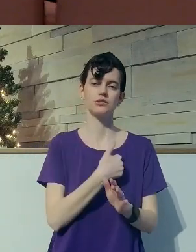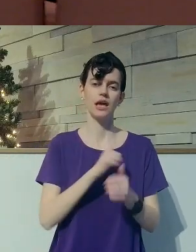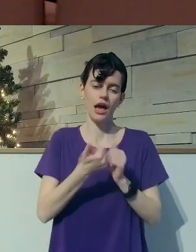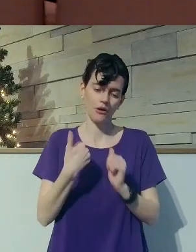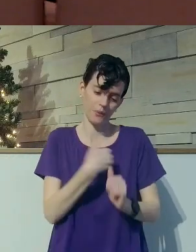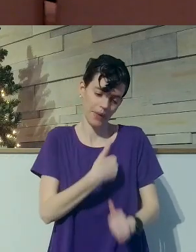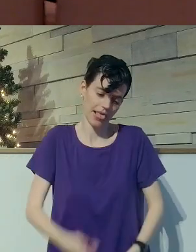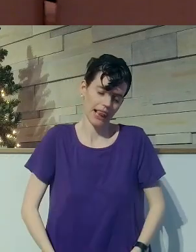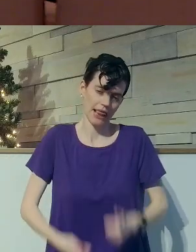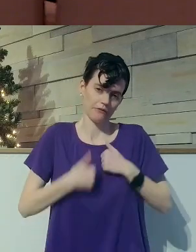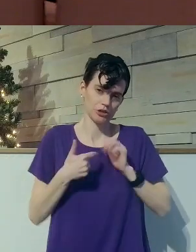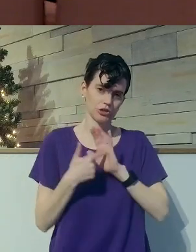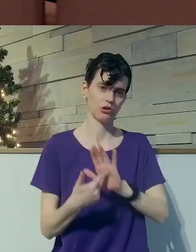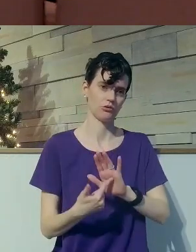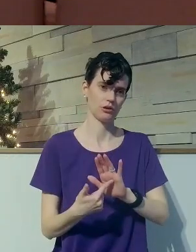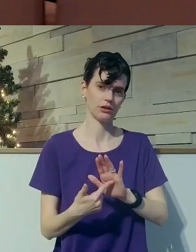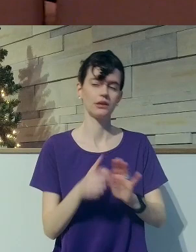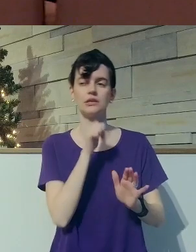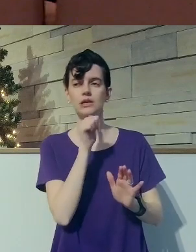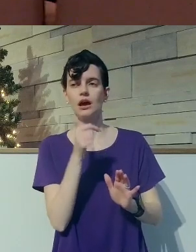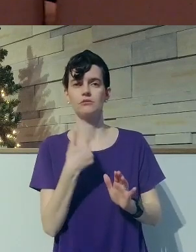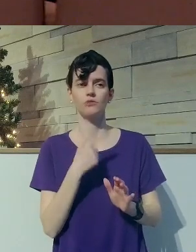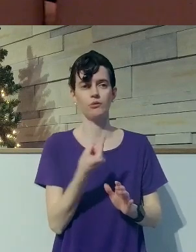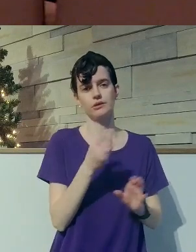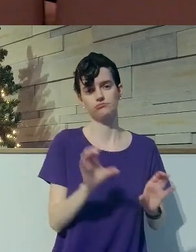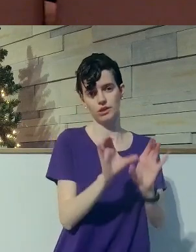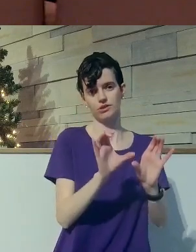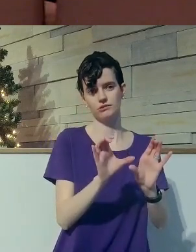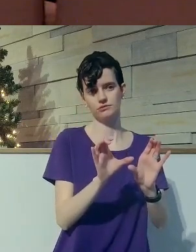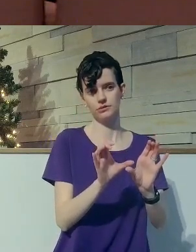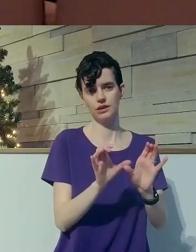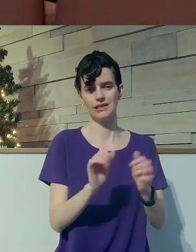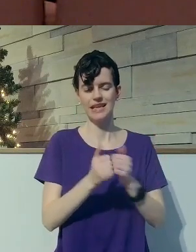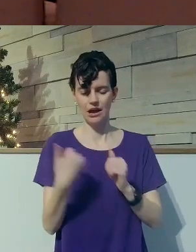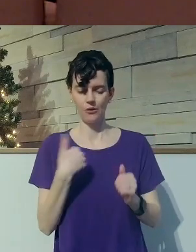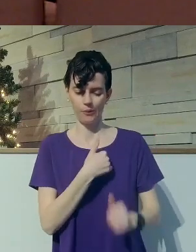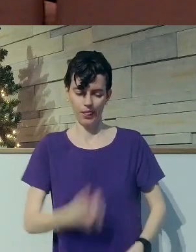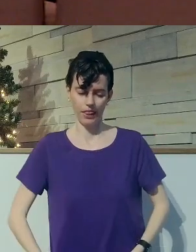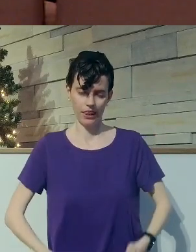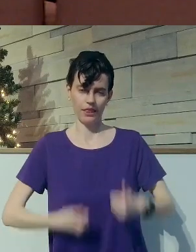live. It goes beyond something what we do. It's how we live.